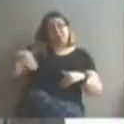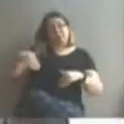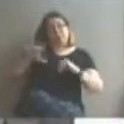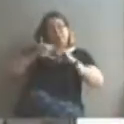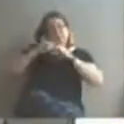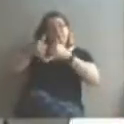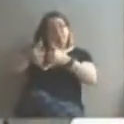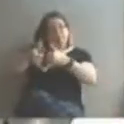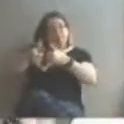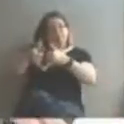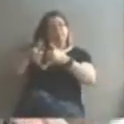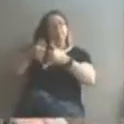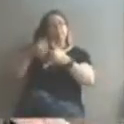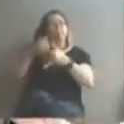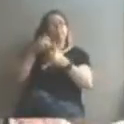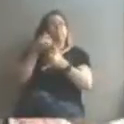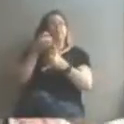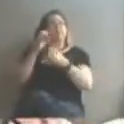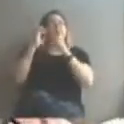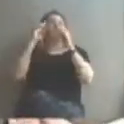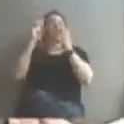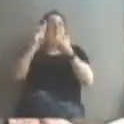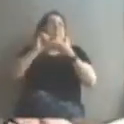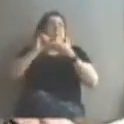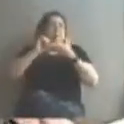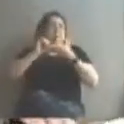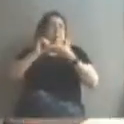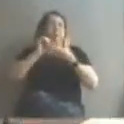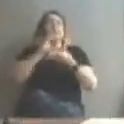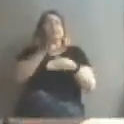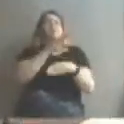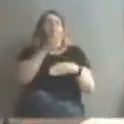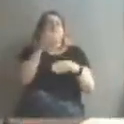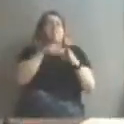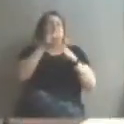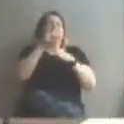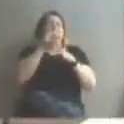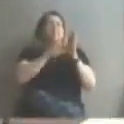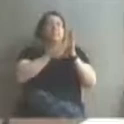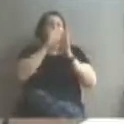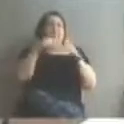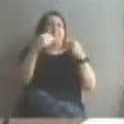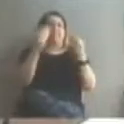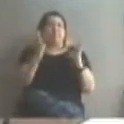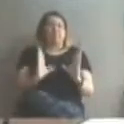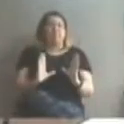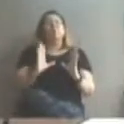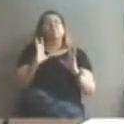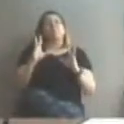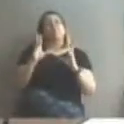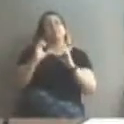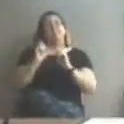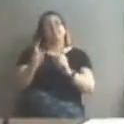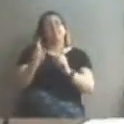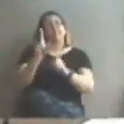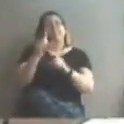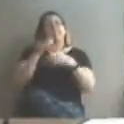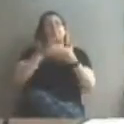Solution Tree, an educational publisher and professional development provider, presented the school with a check